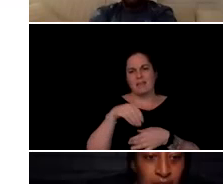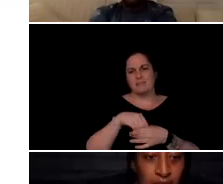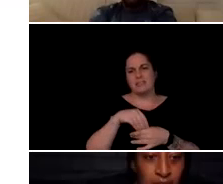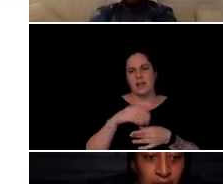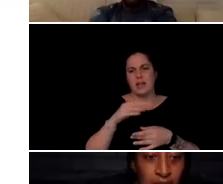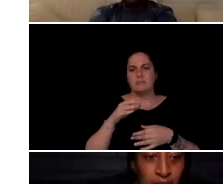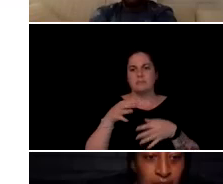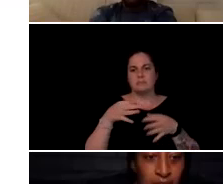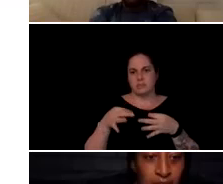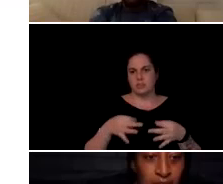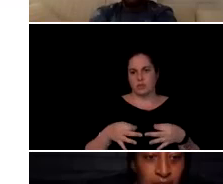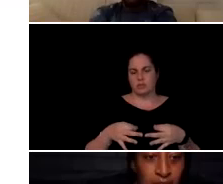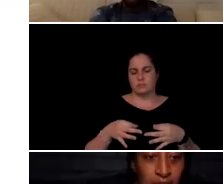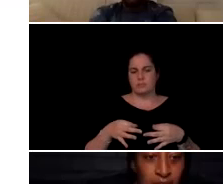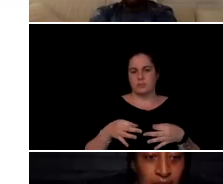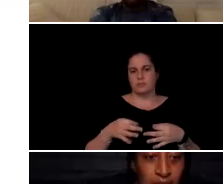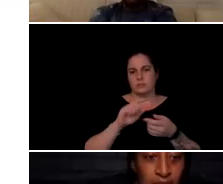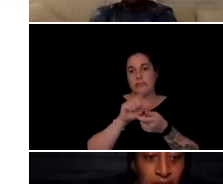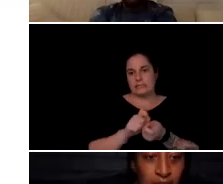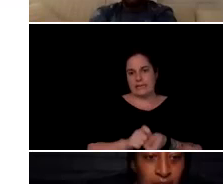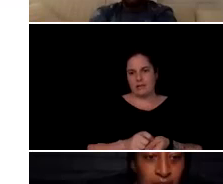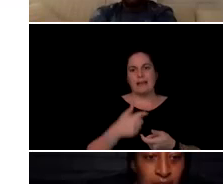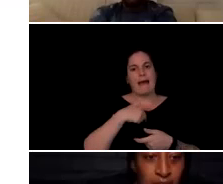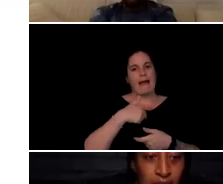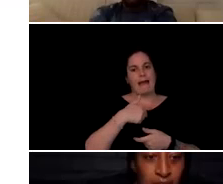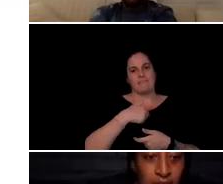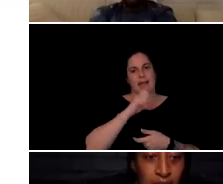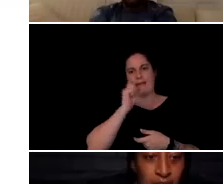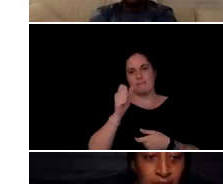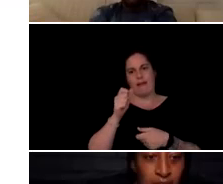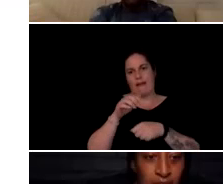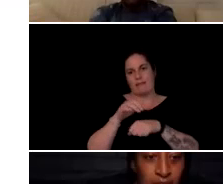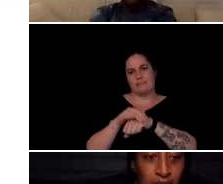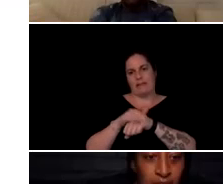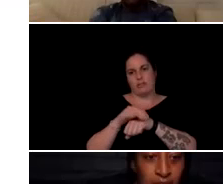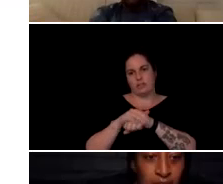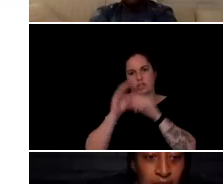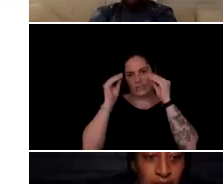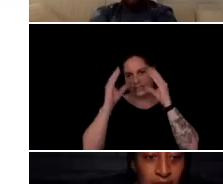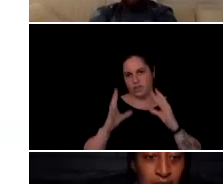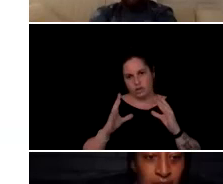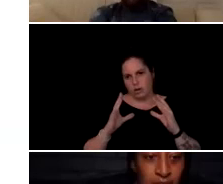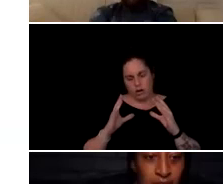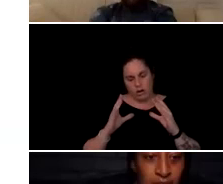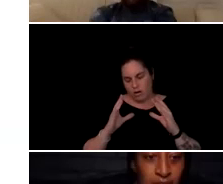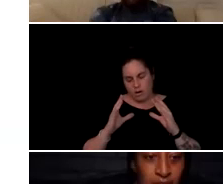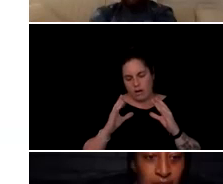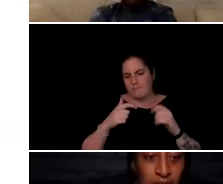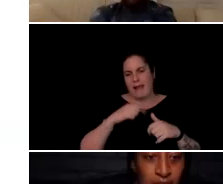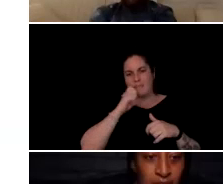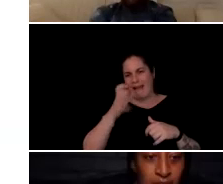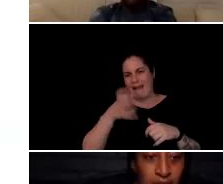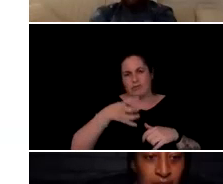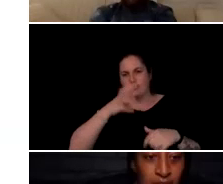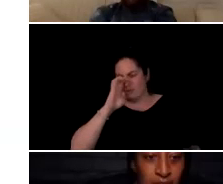professor. You know, I know there's, for example, something that dangles and you get in trouble for that with English professors. I don't know. I just